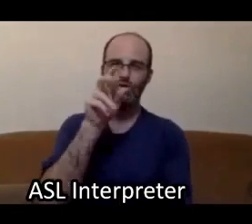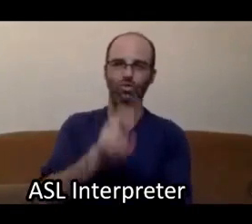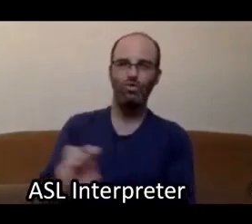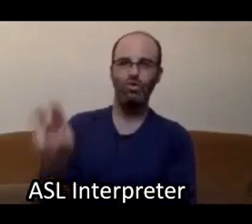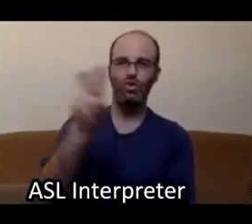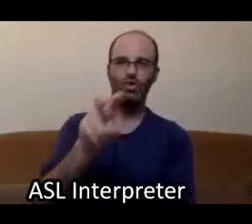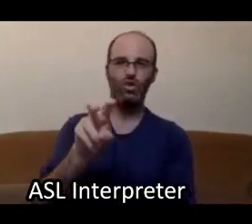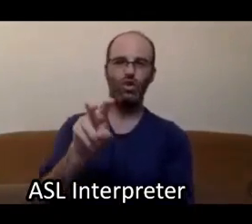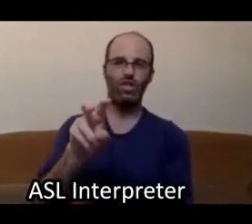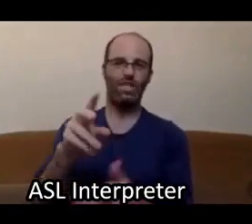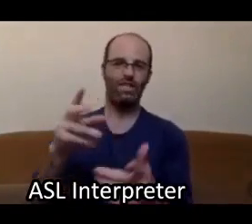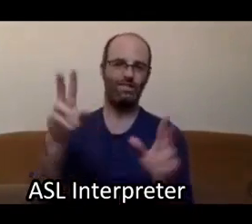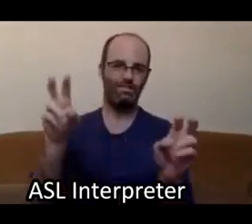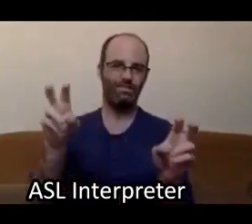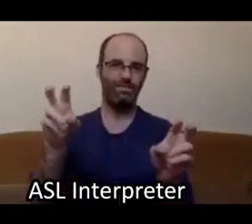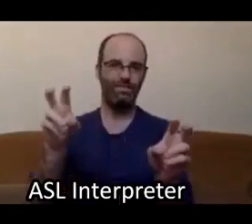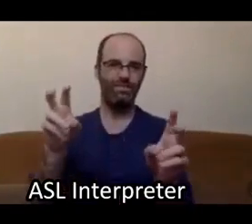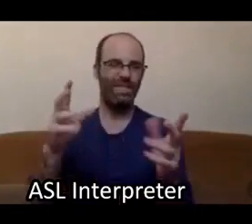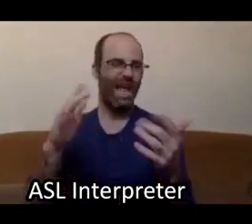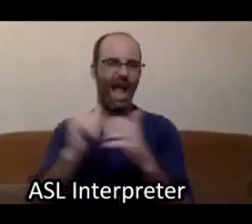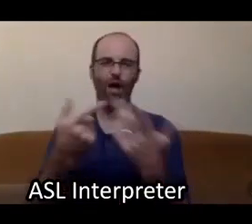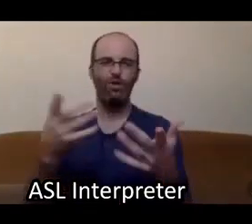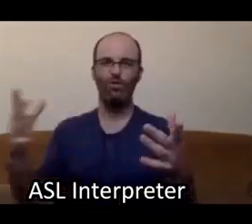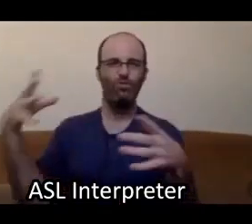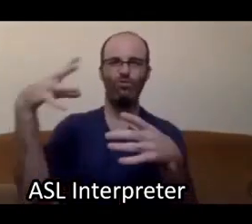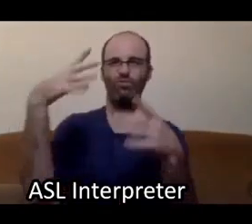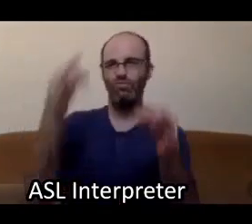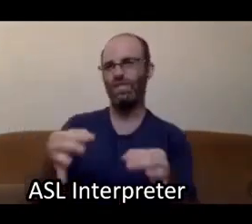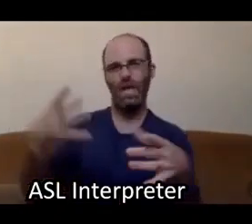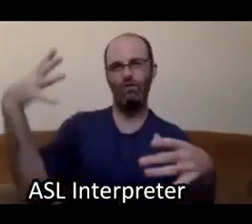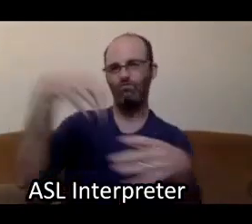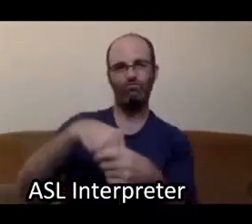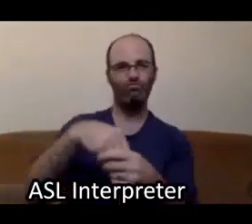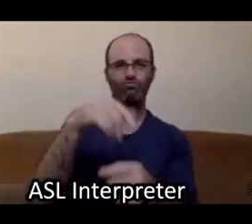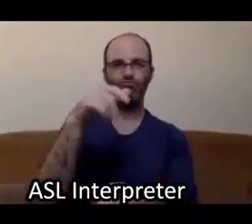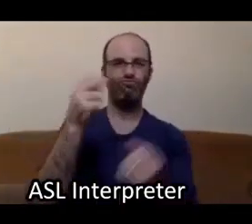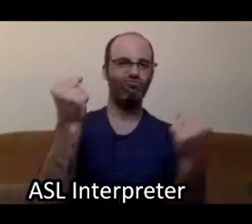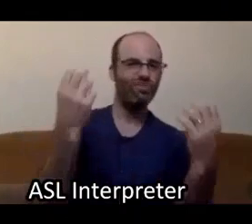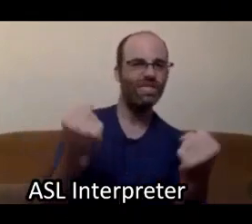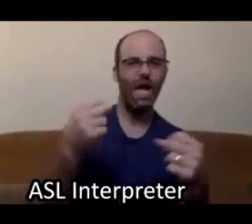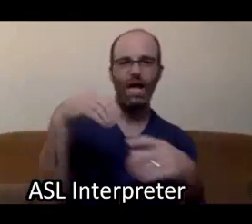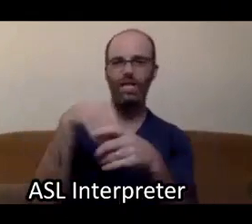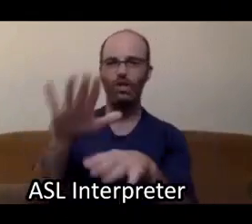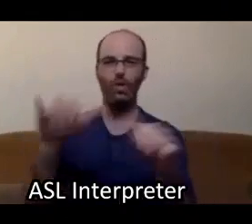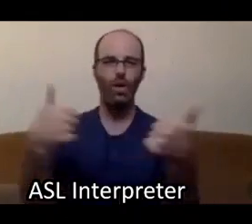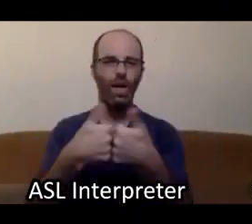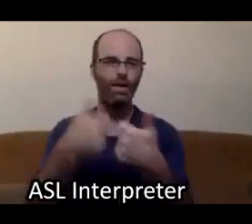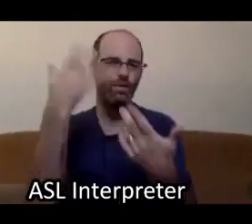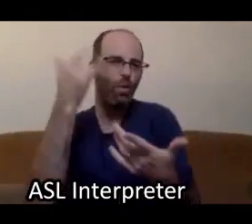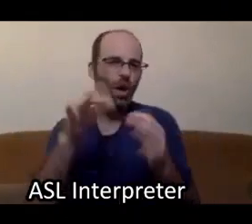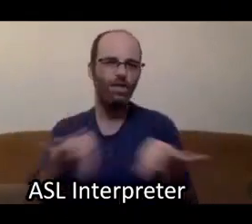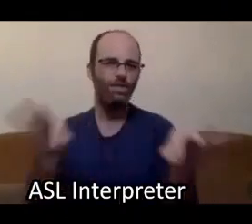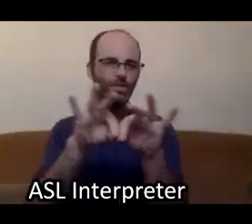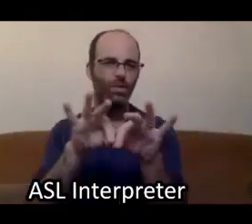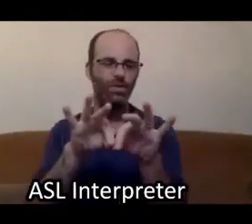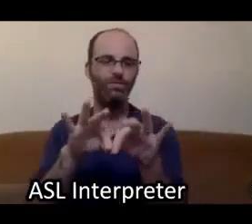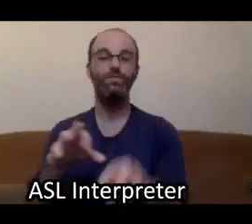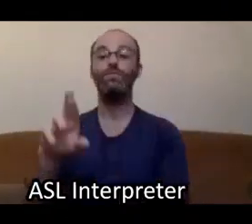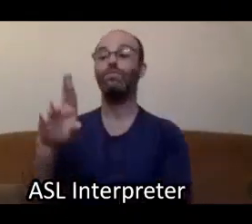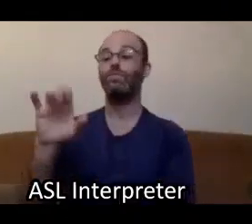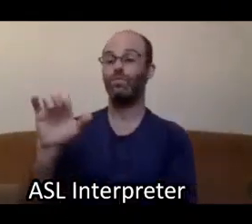game design and ASL and BSL in your games was so important to you? Well, I've